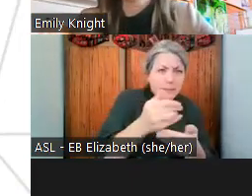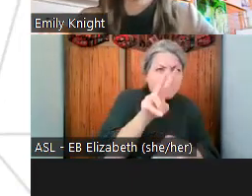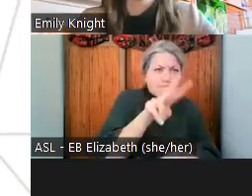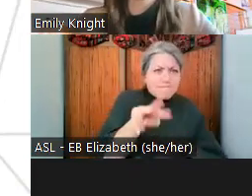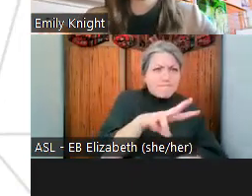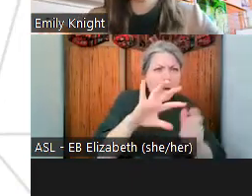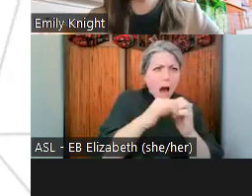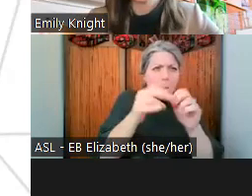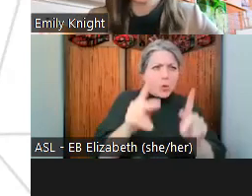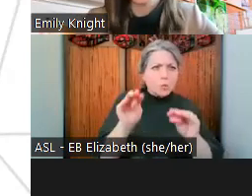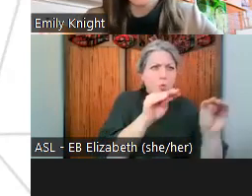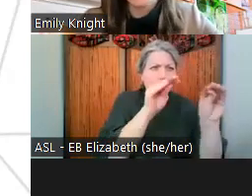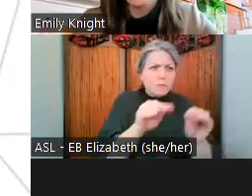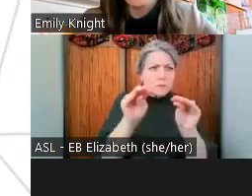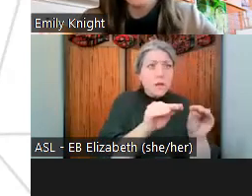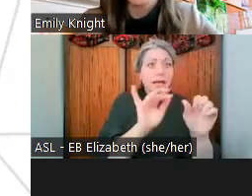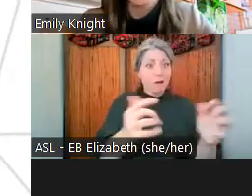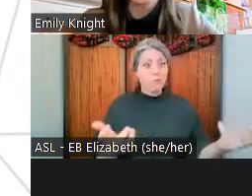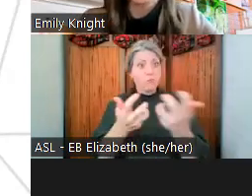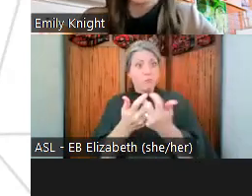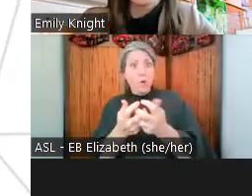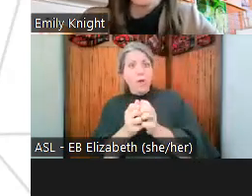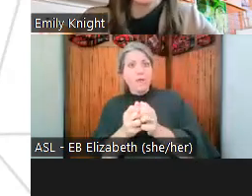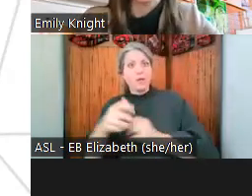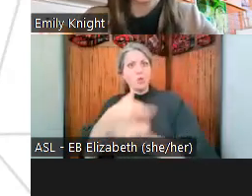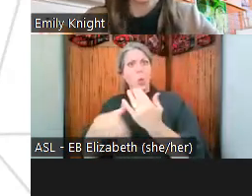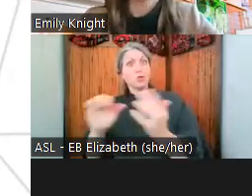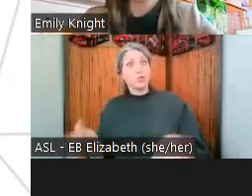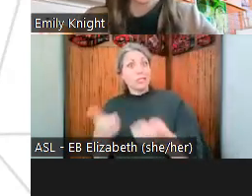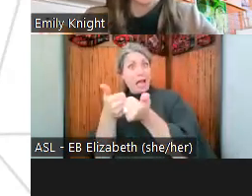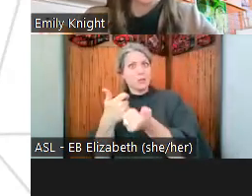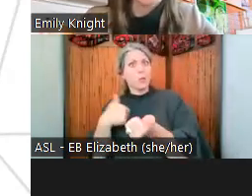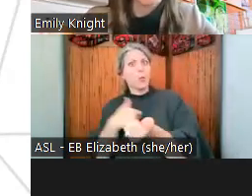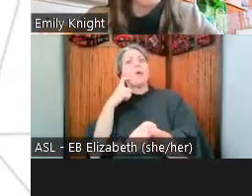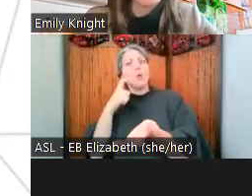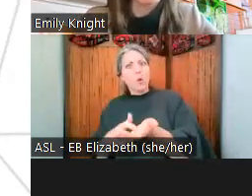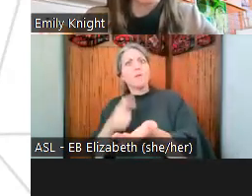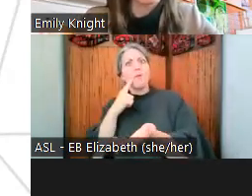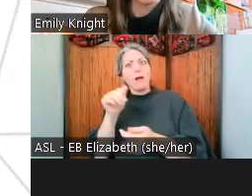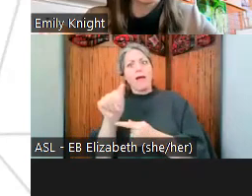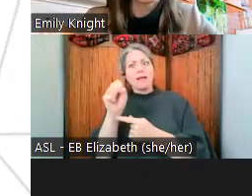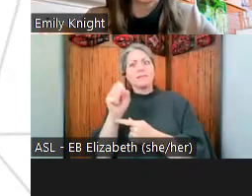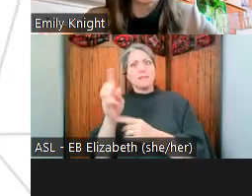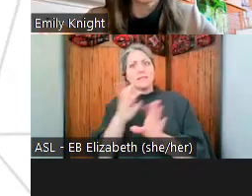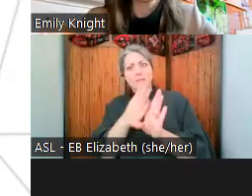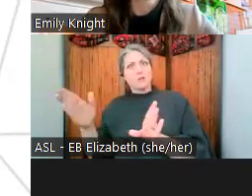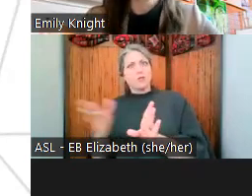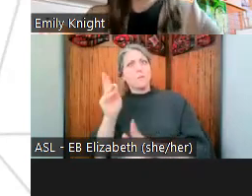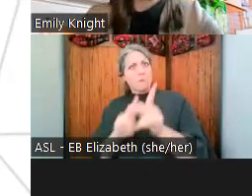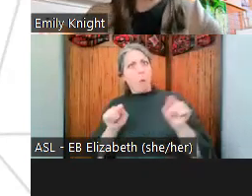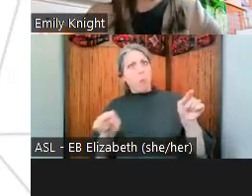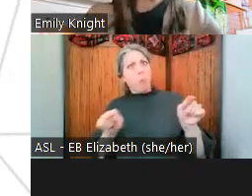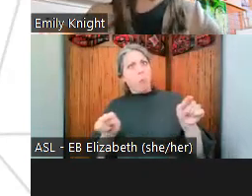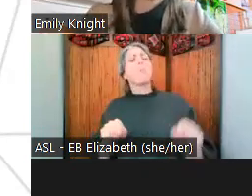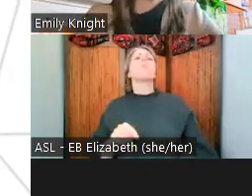move could be related to the social challenges that we see for those on the autism spectrum. And we